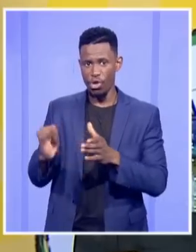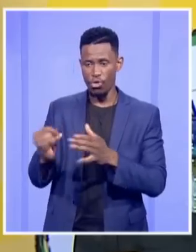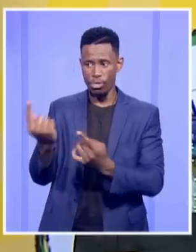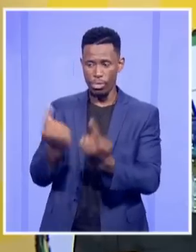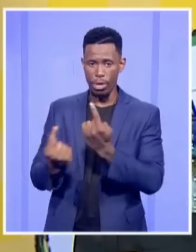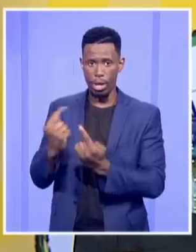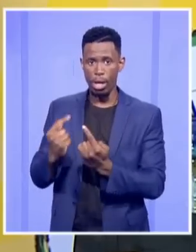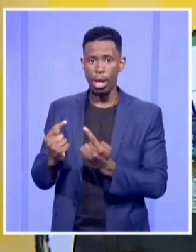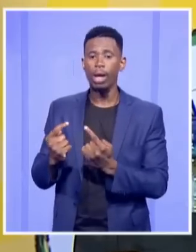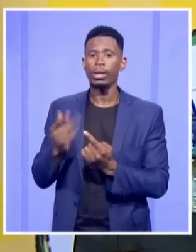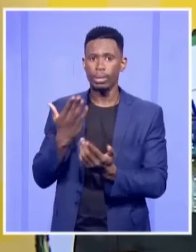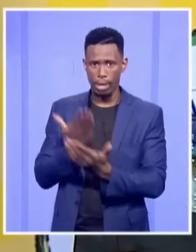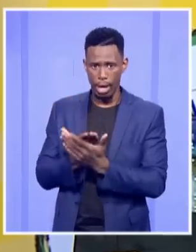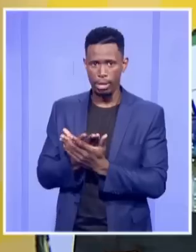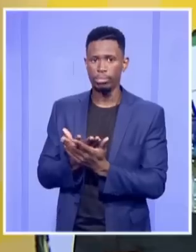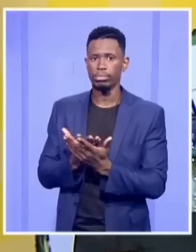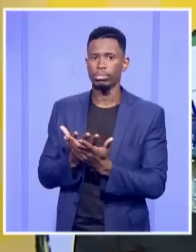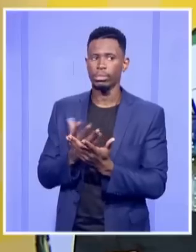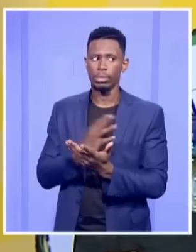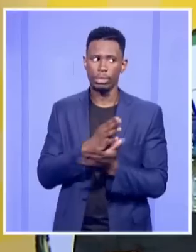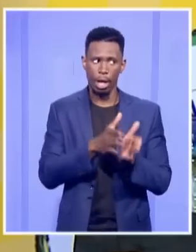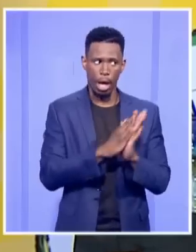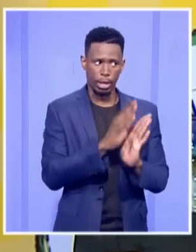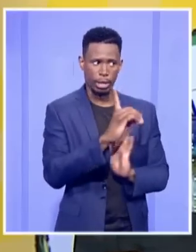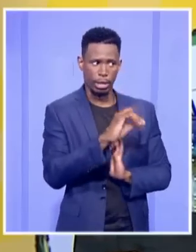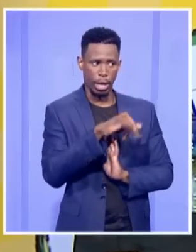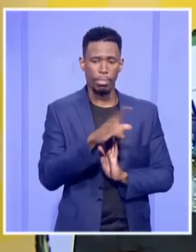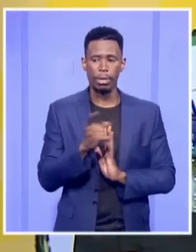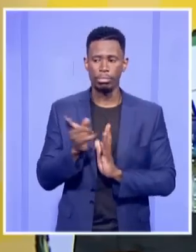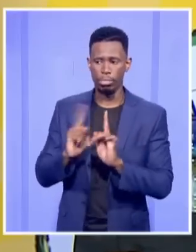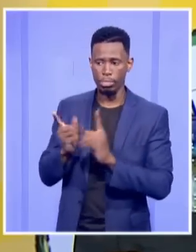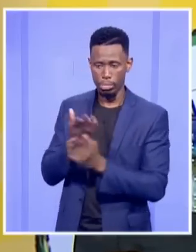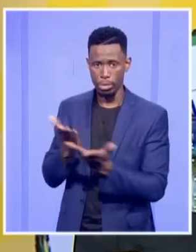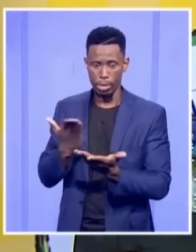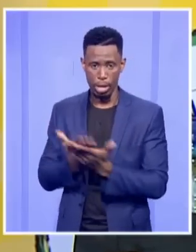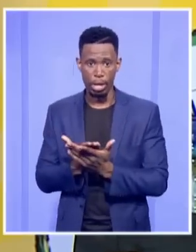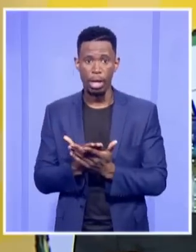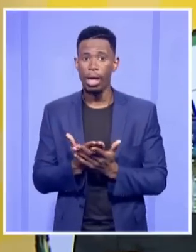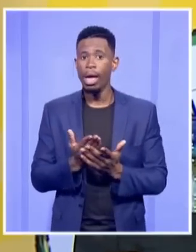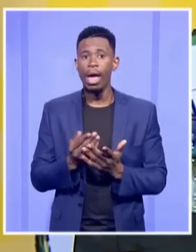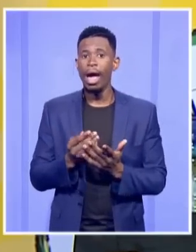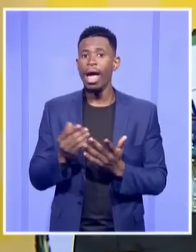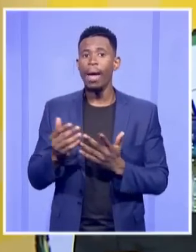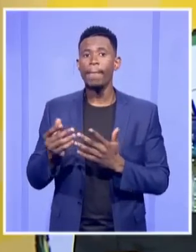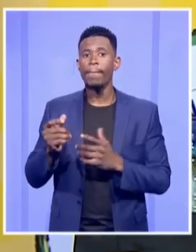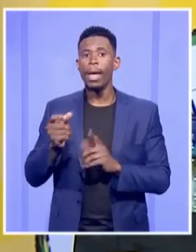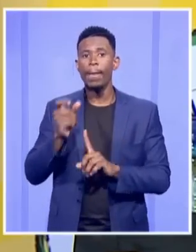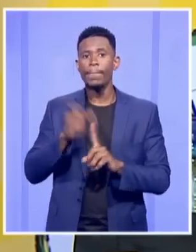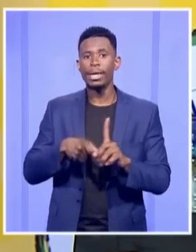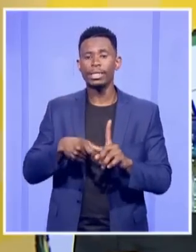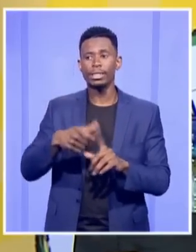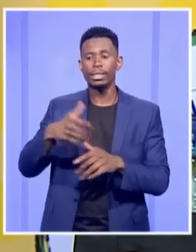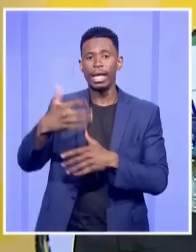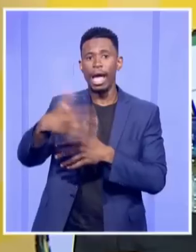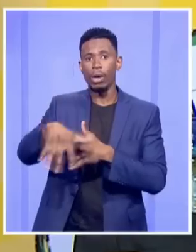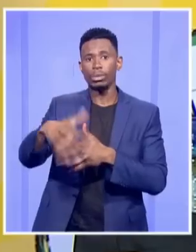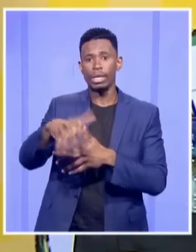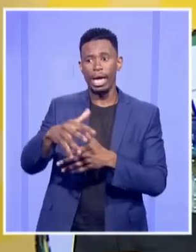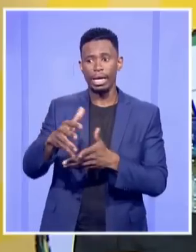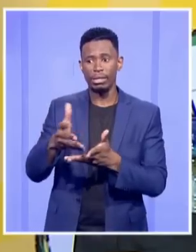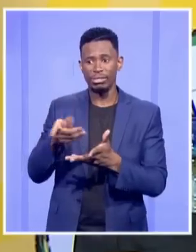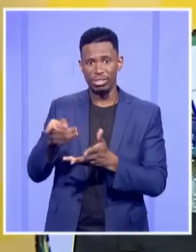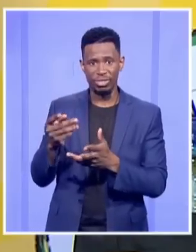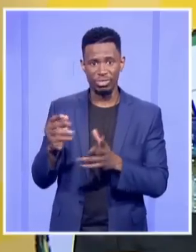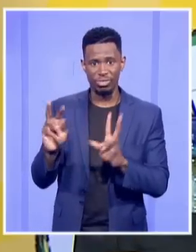Any other person who falls outside that category is not the responsibility of DIP.